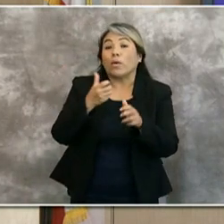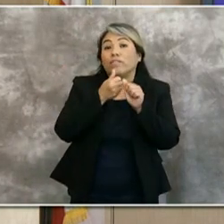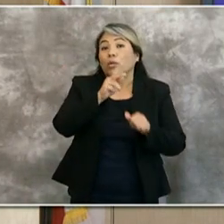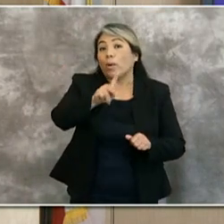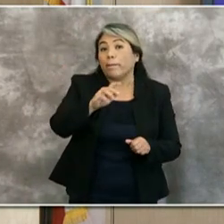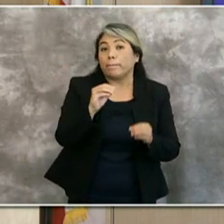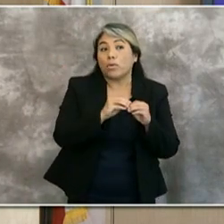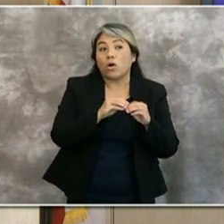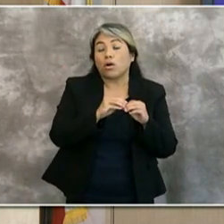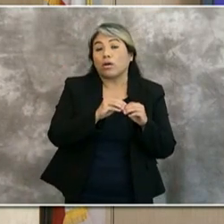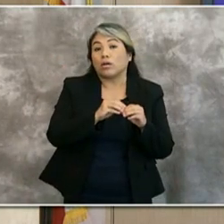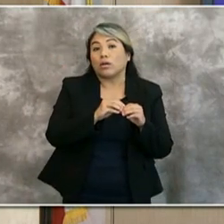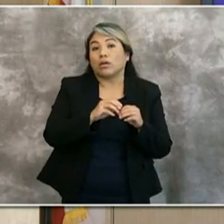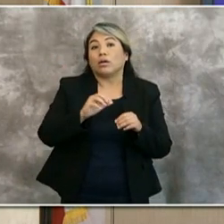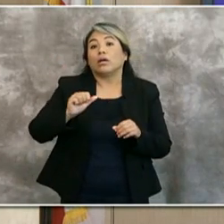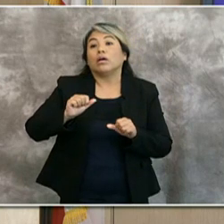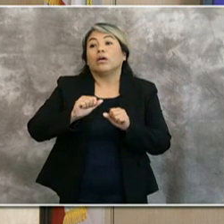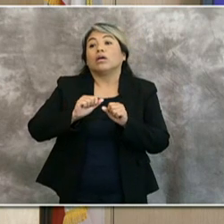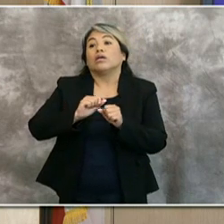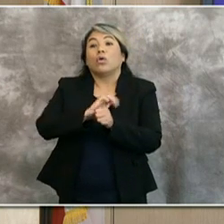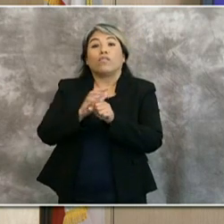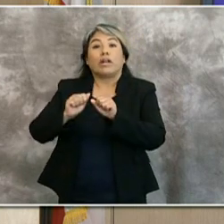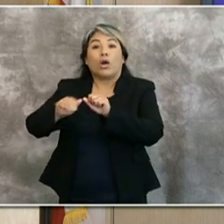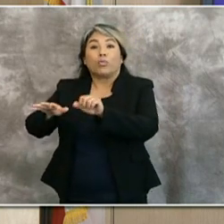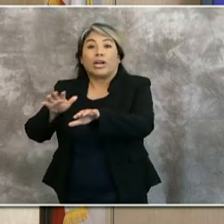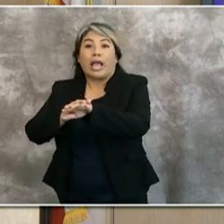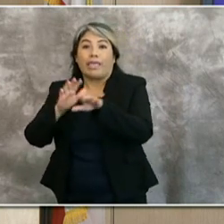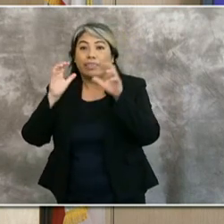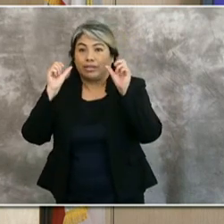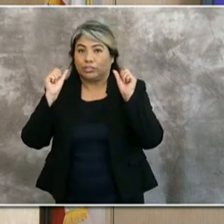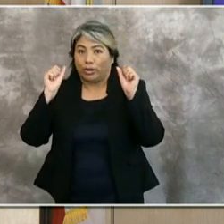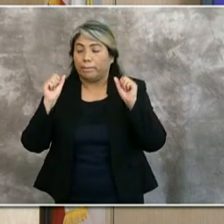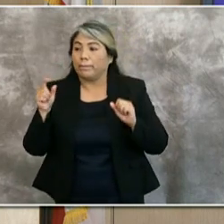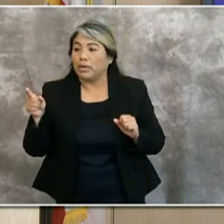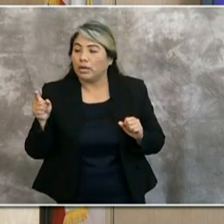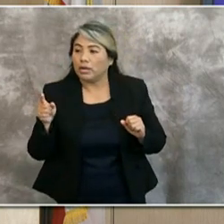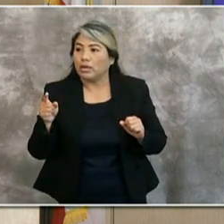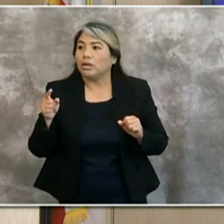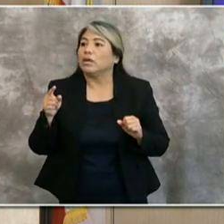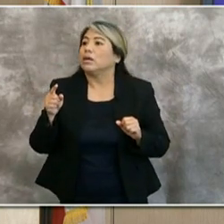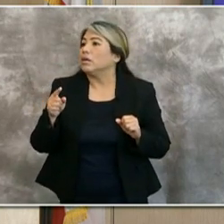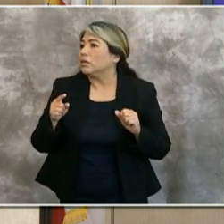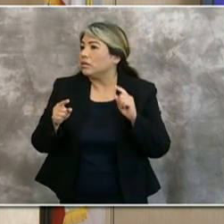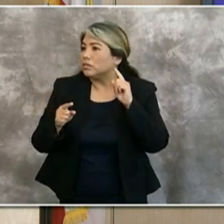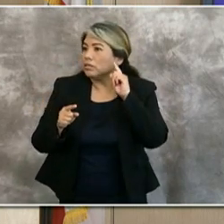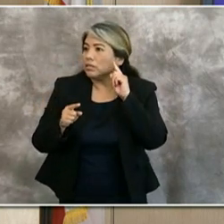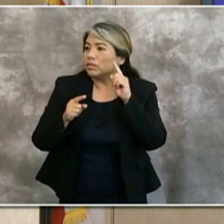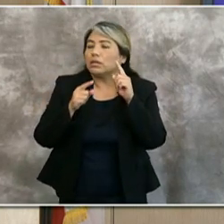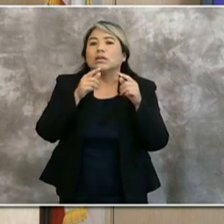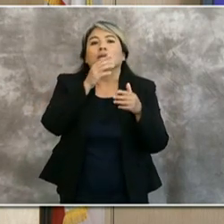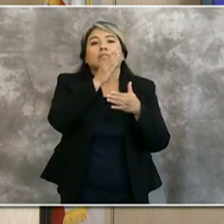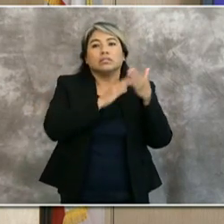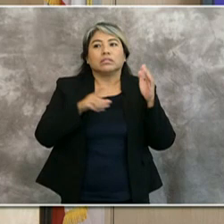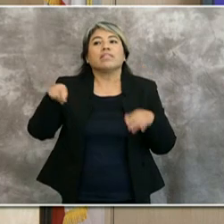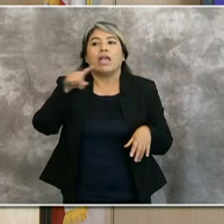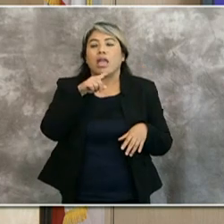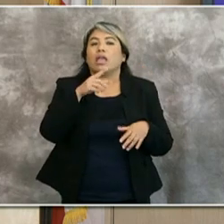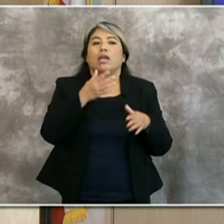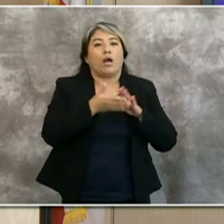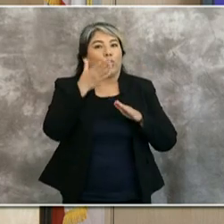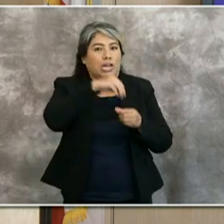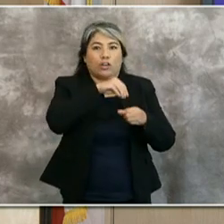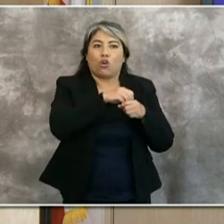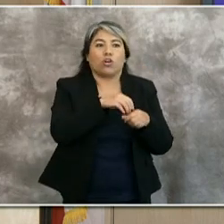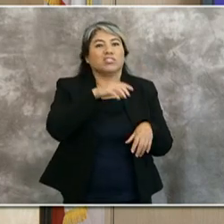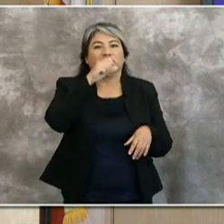on the issue, the COVID outbreak at the gym. This gym, defied health orders for operating indoors.